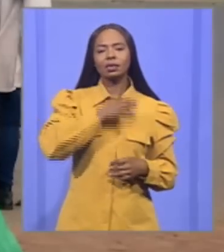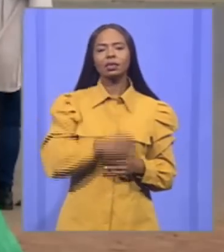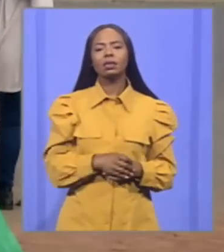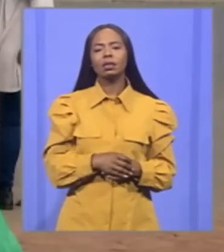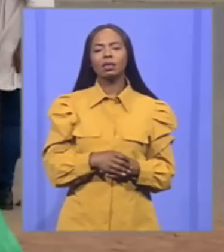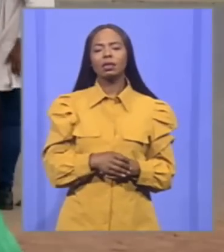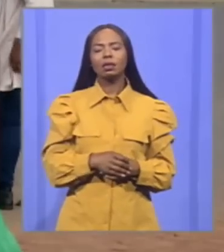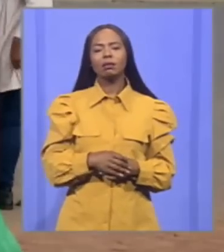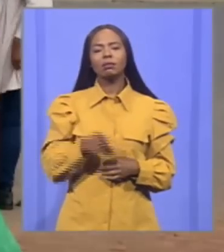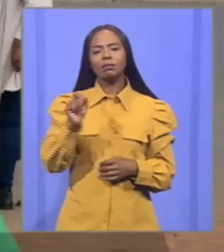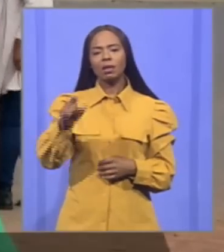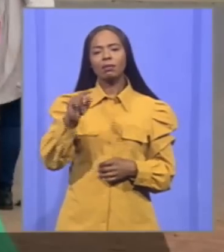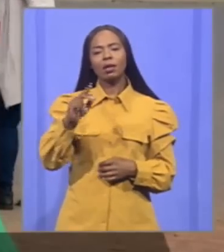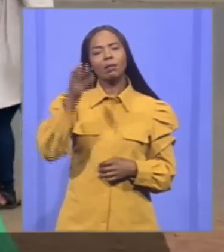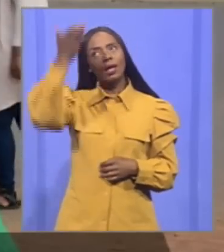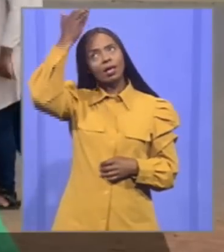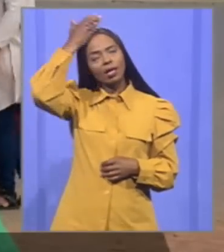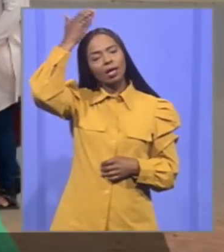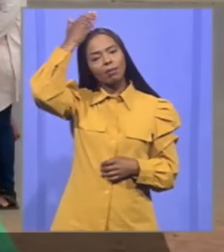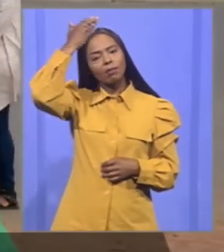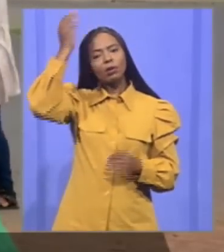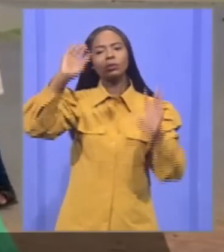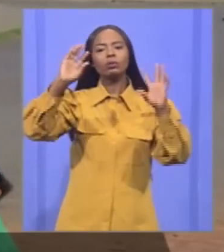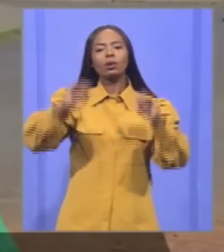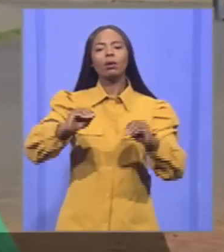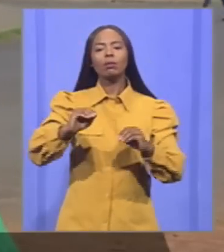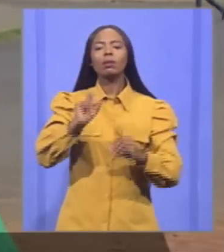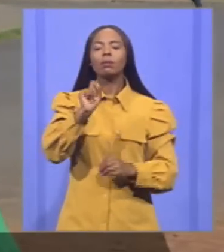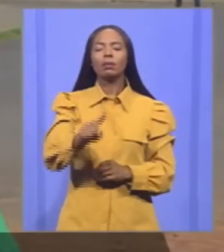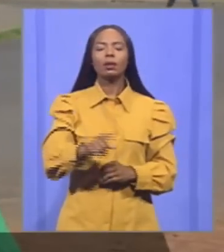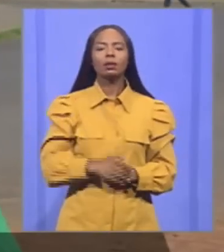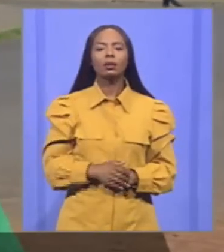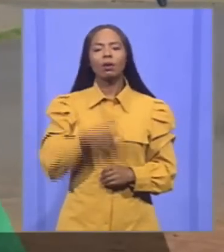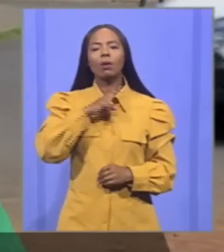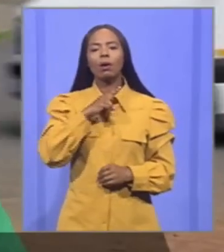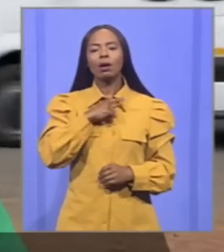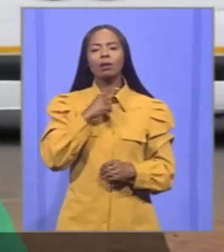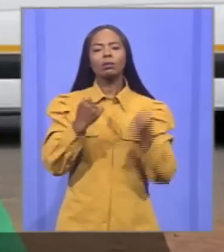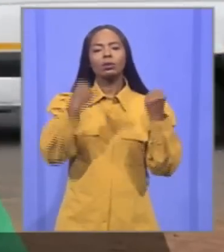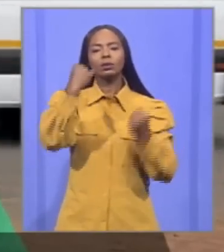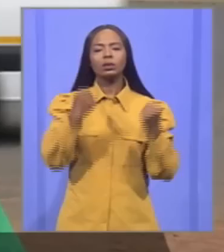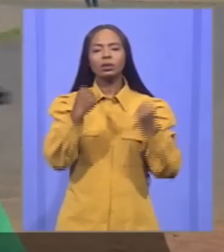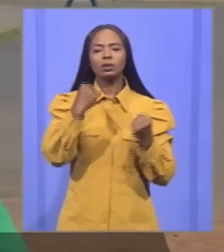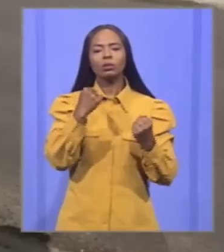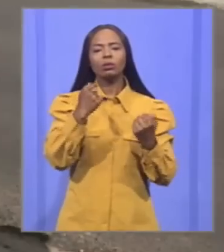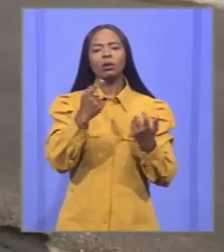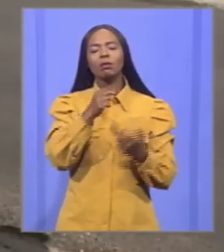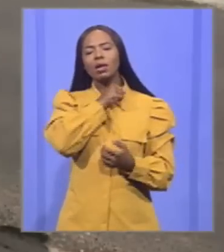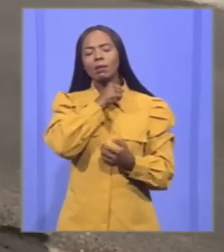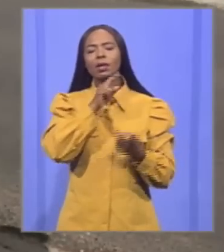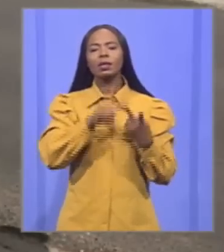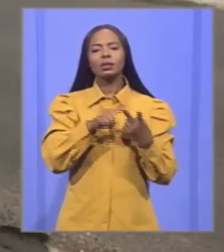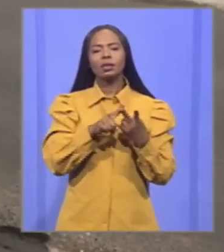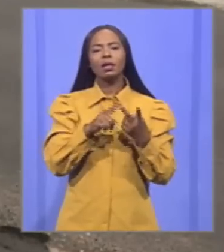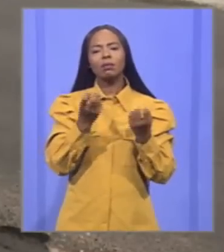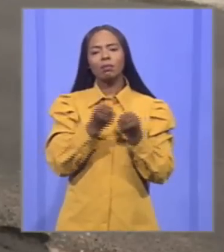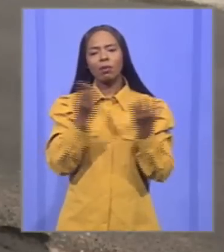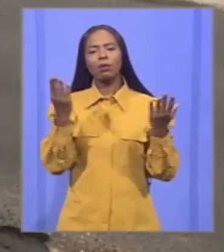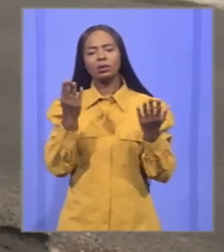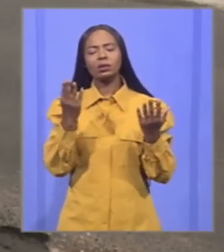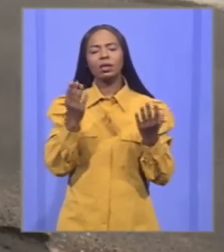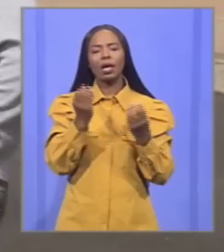actually di capetera because bosigo ba go fa batho thata le bo tate ba ba rofa. Ba bang ba bakganni ba